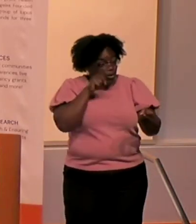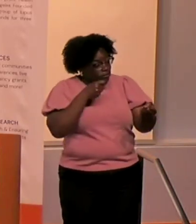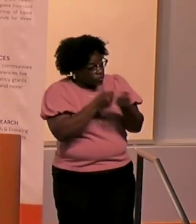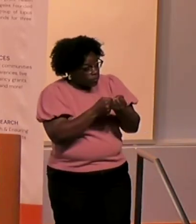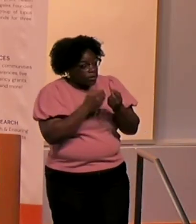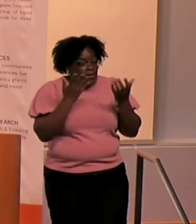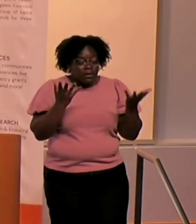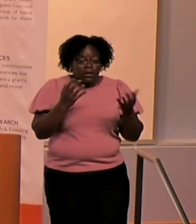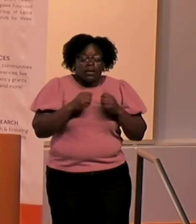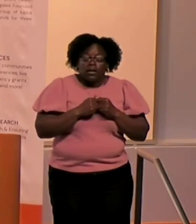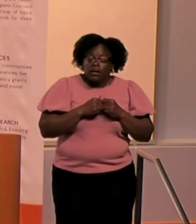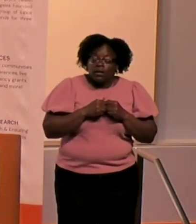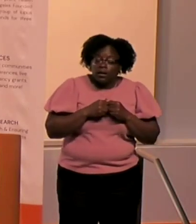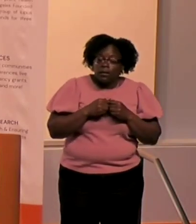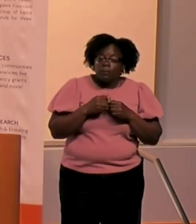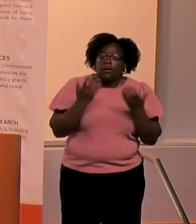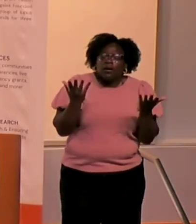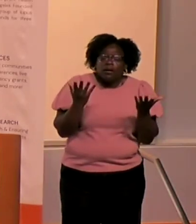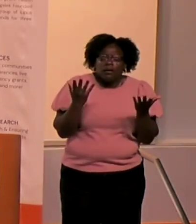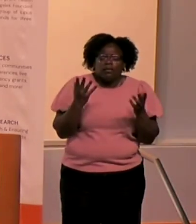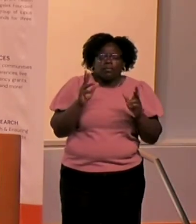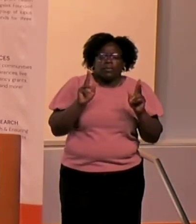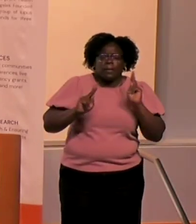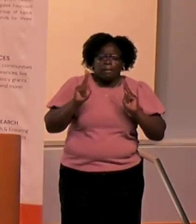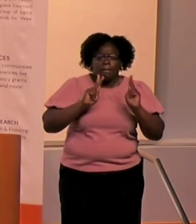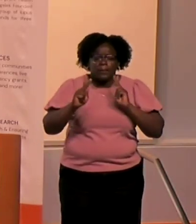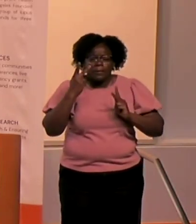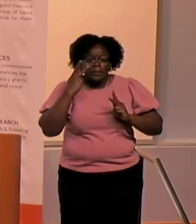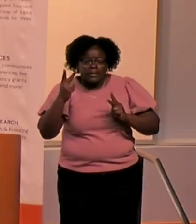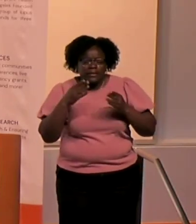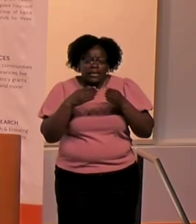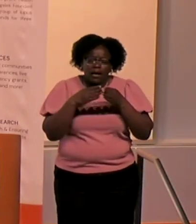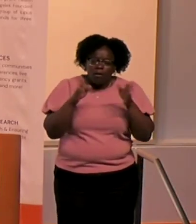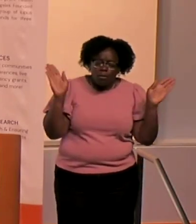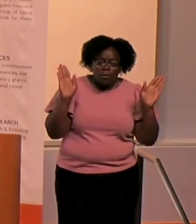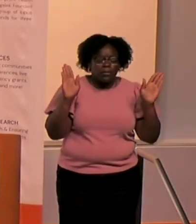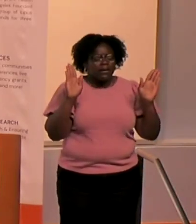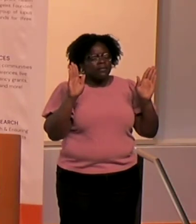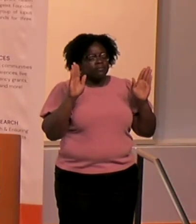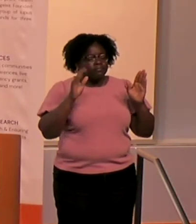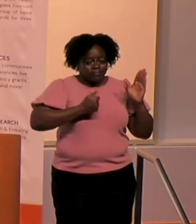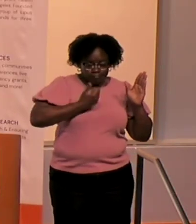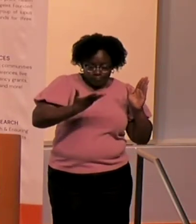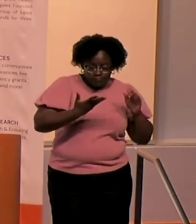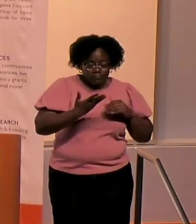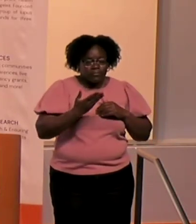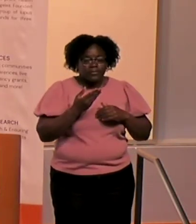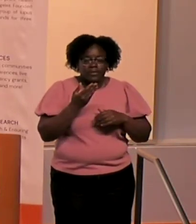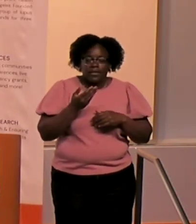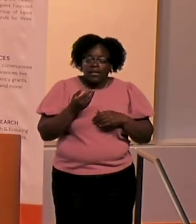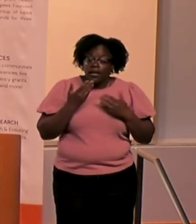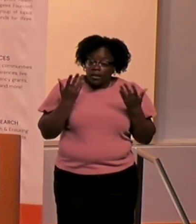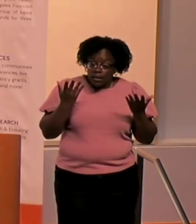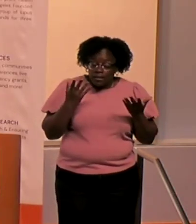think when people see that and they see how open and vulnerable you're feeling, I mean, that's